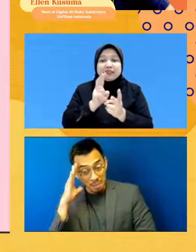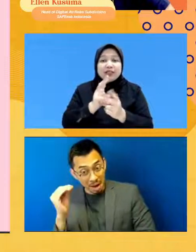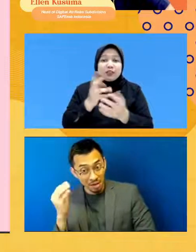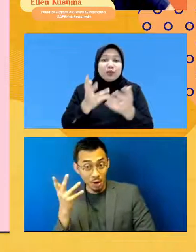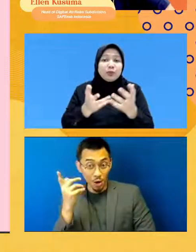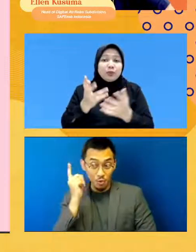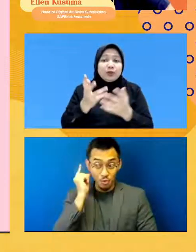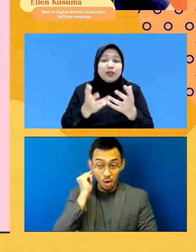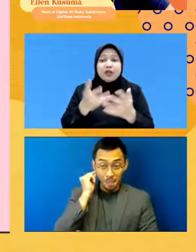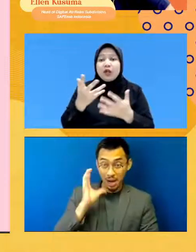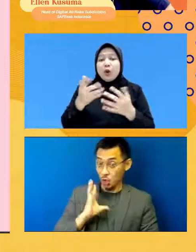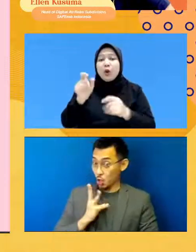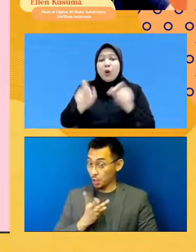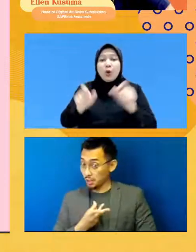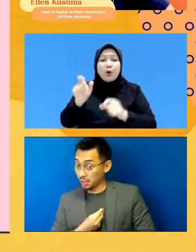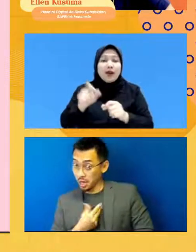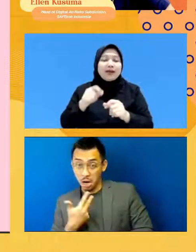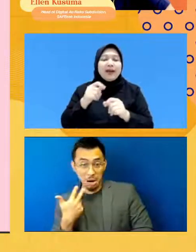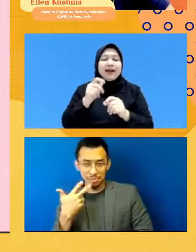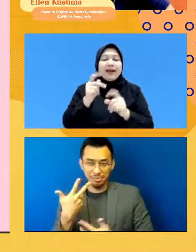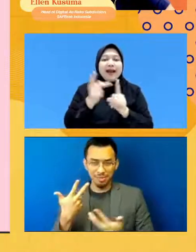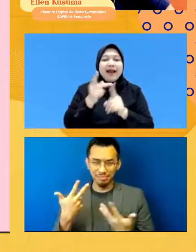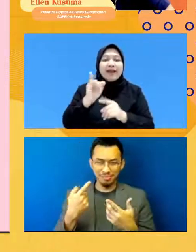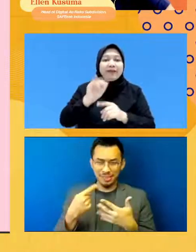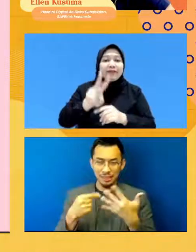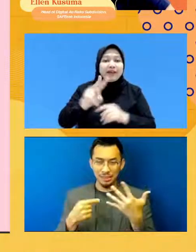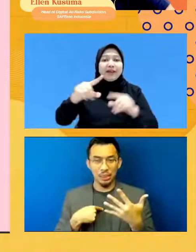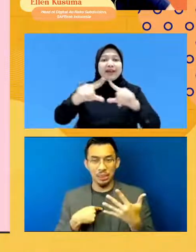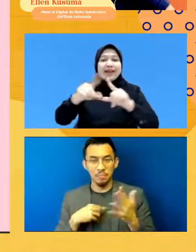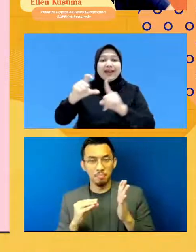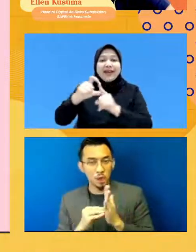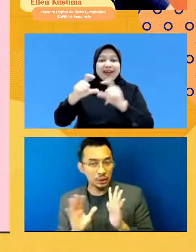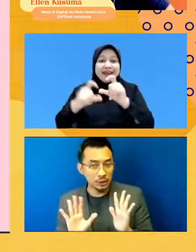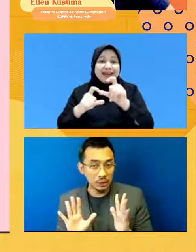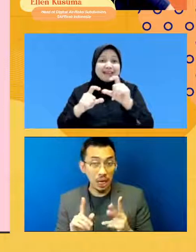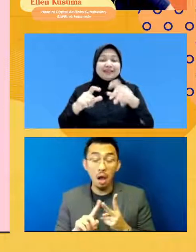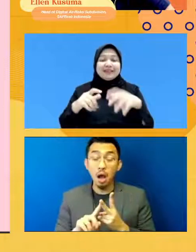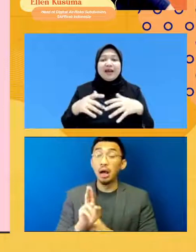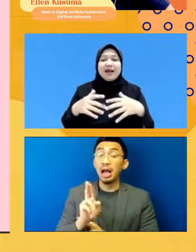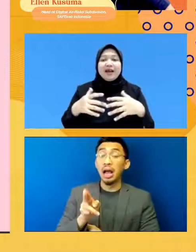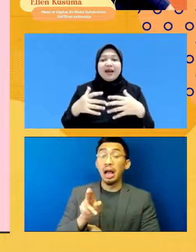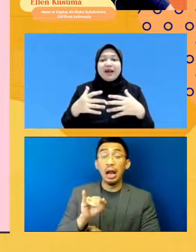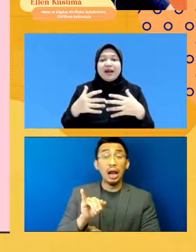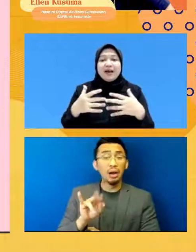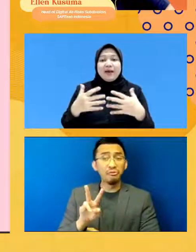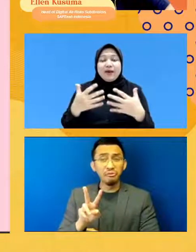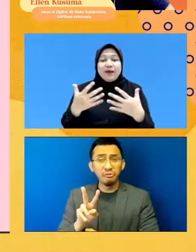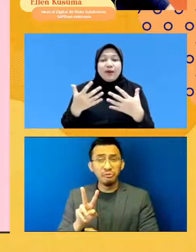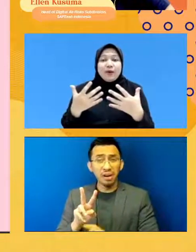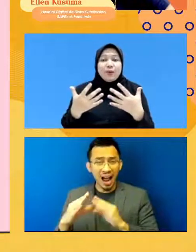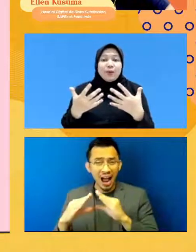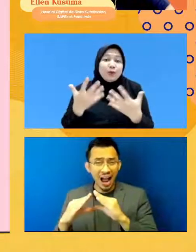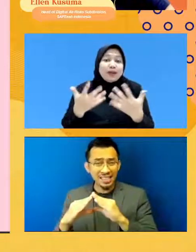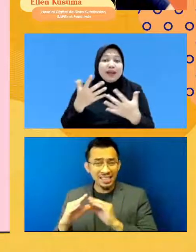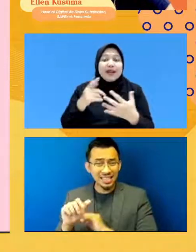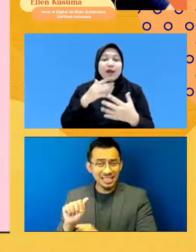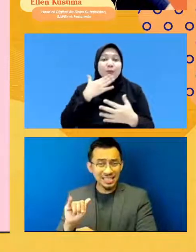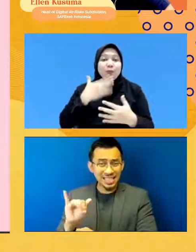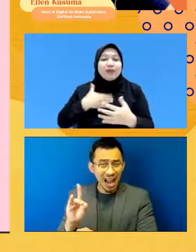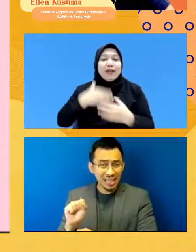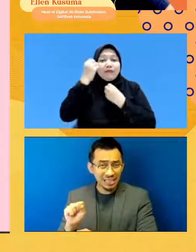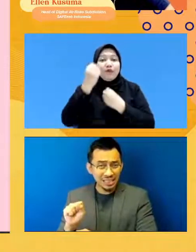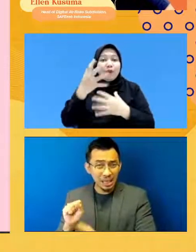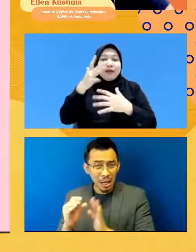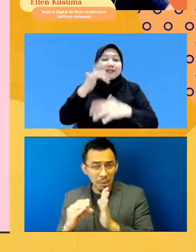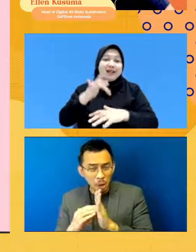AIDS, or any other type of sensitive information, right? Because it is